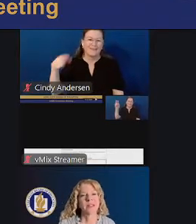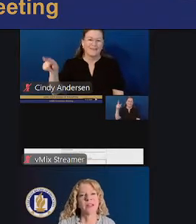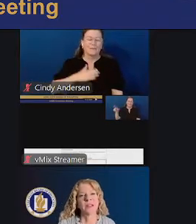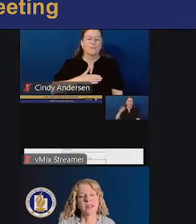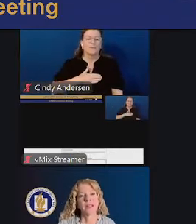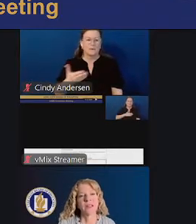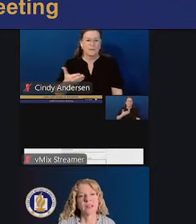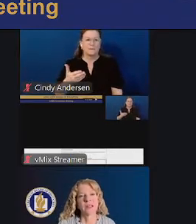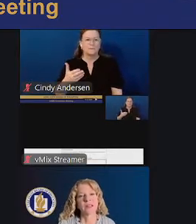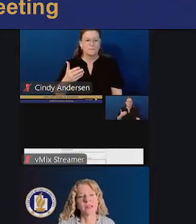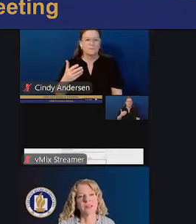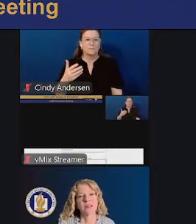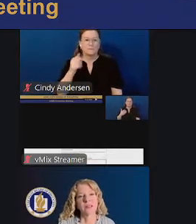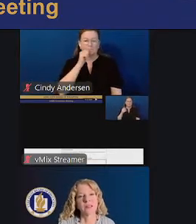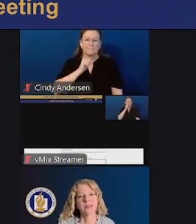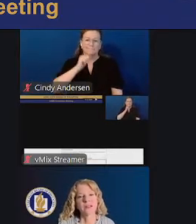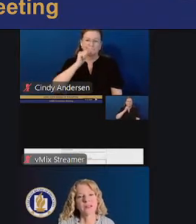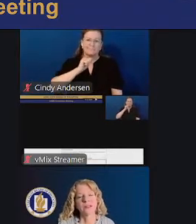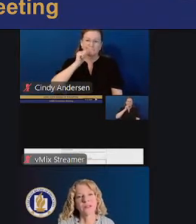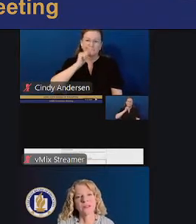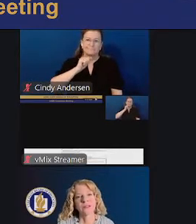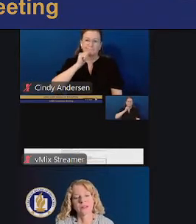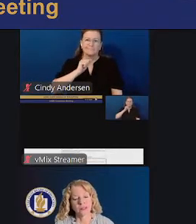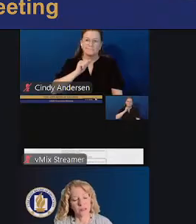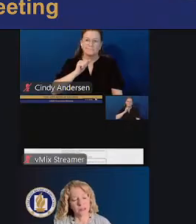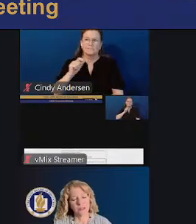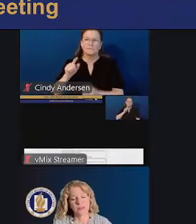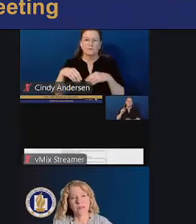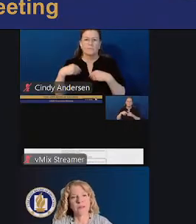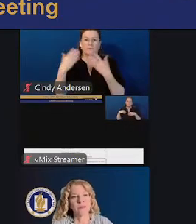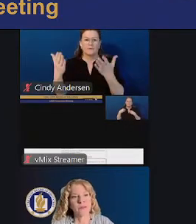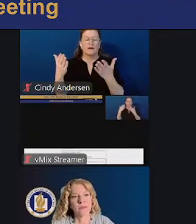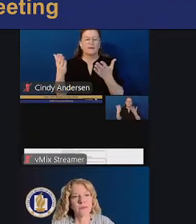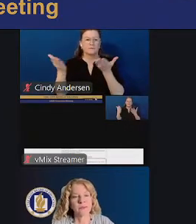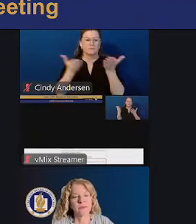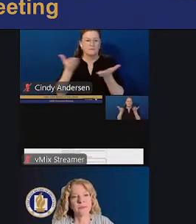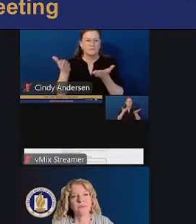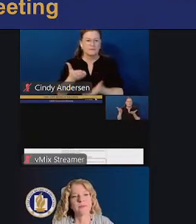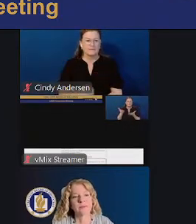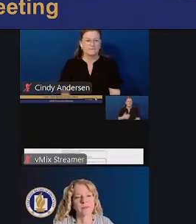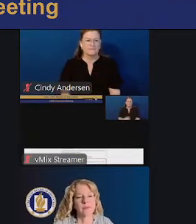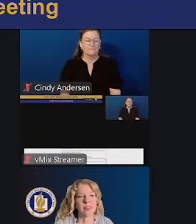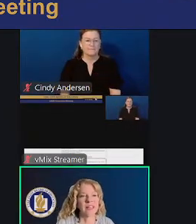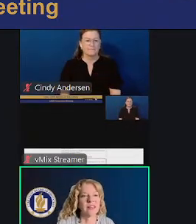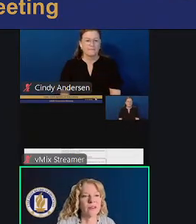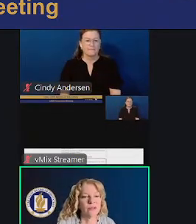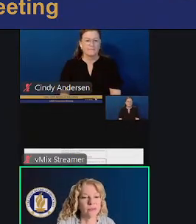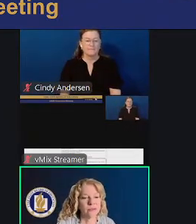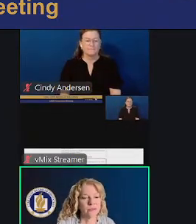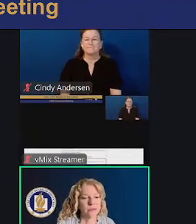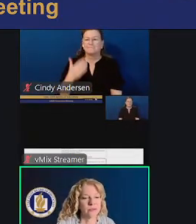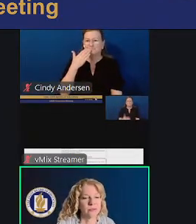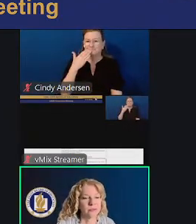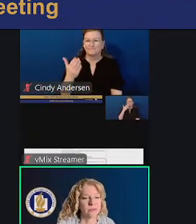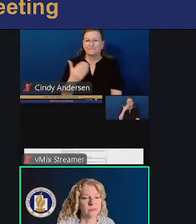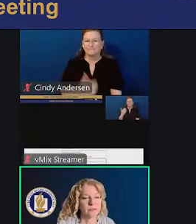to tolerate or to do in order to provide these services. Thank you.